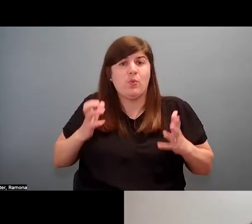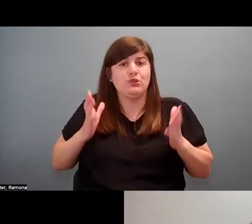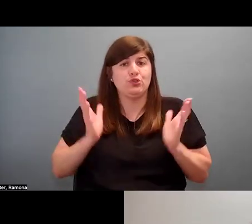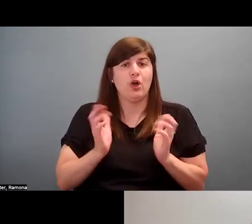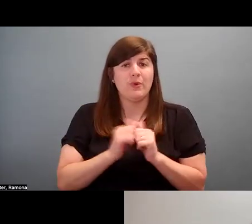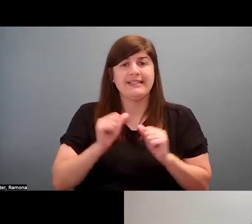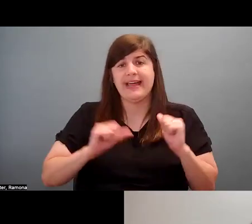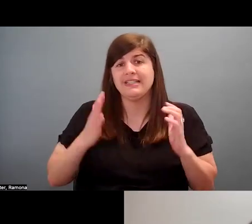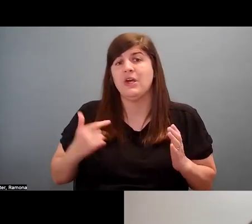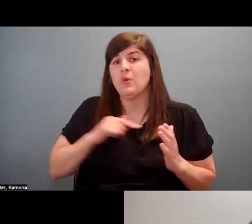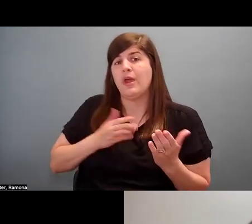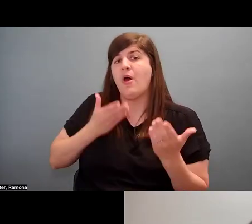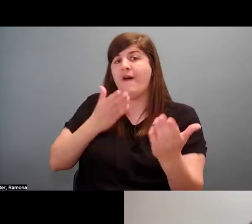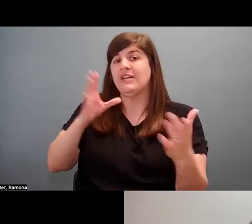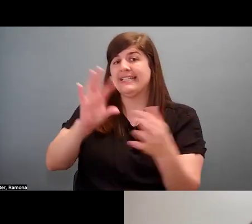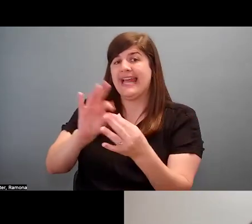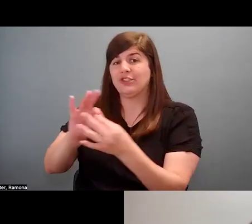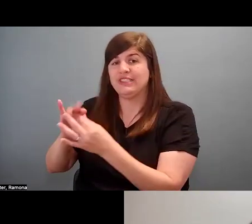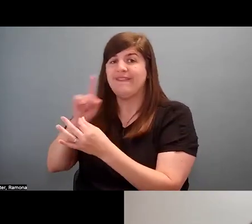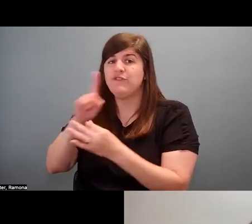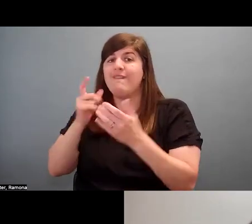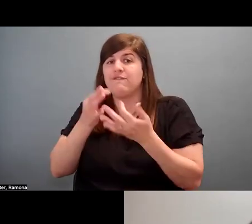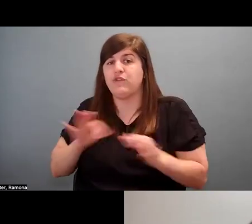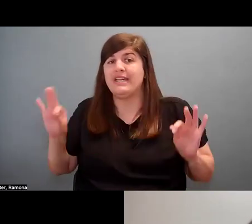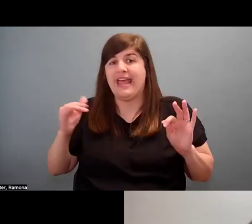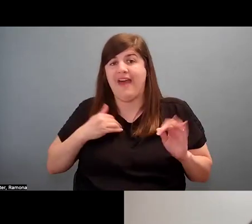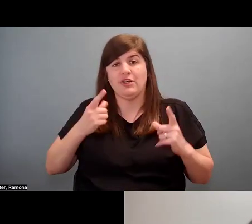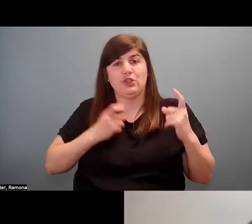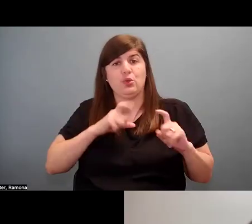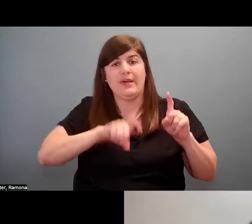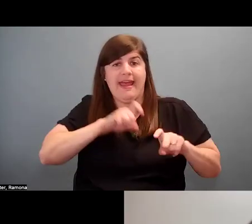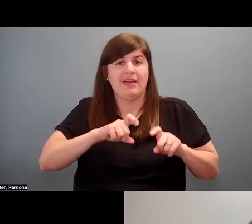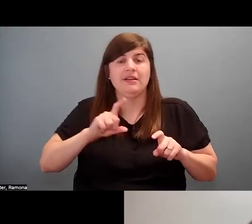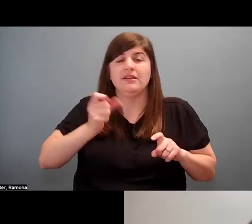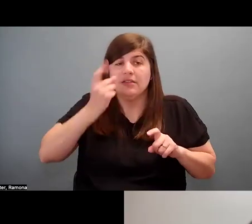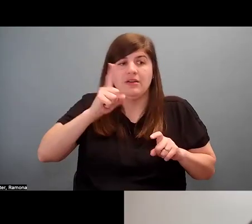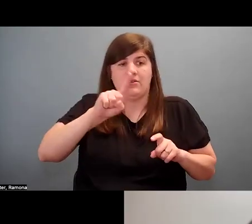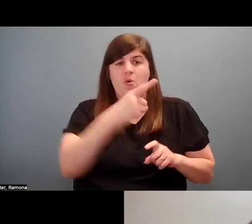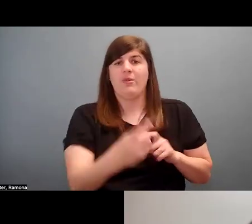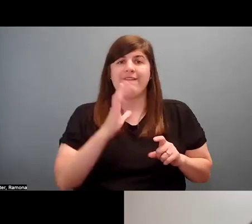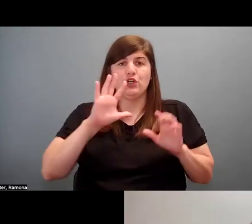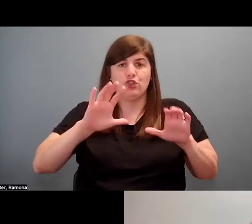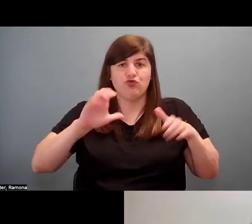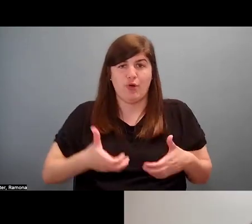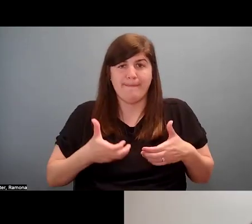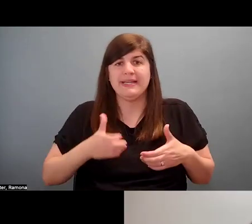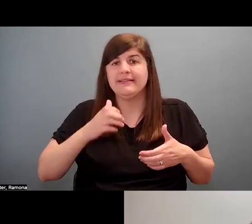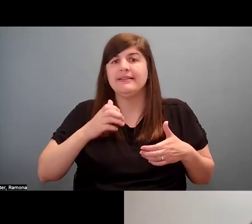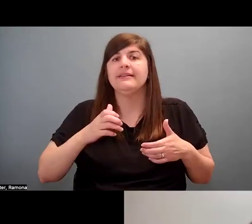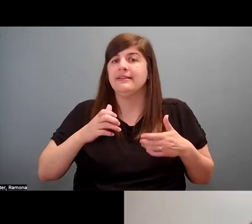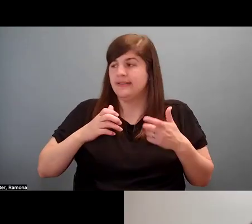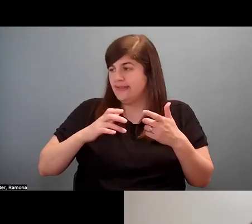We offer connections for free to have Q&A sessions just like this, except just for your group, not having